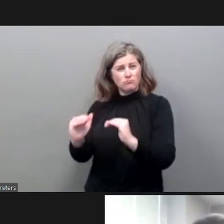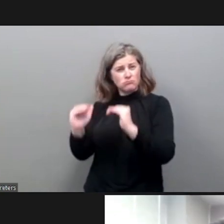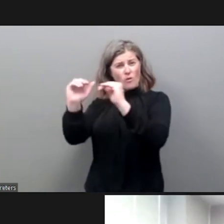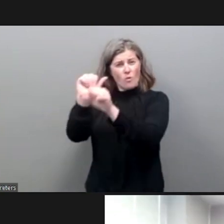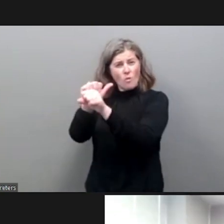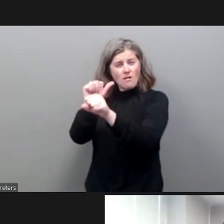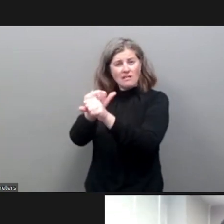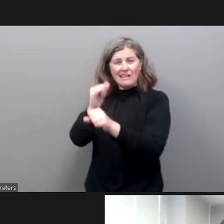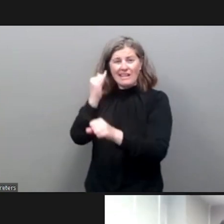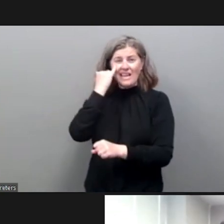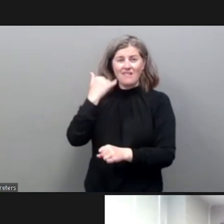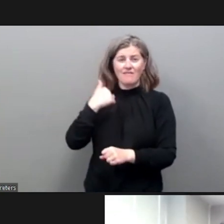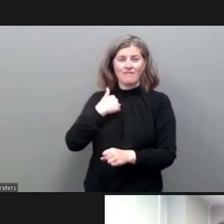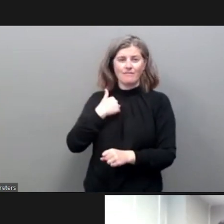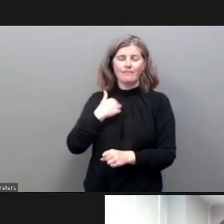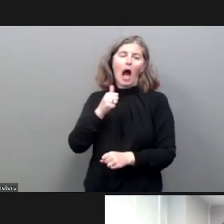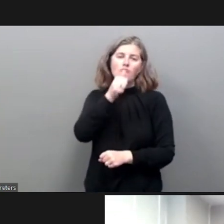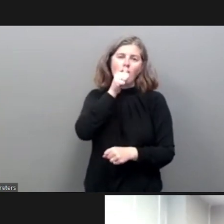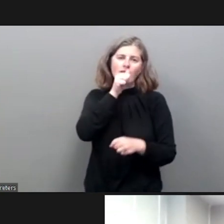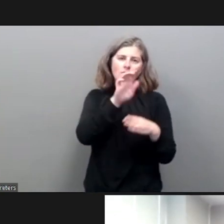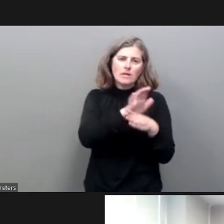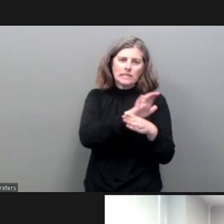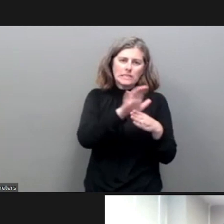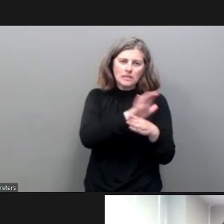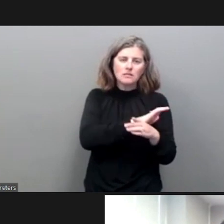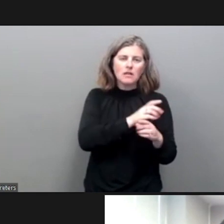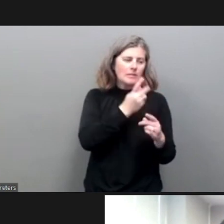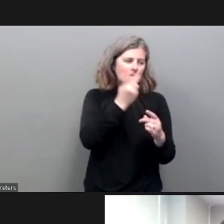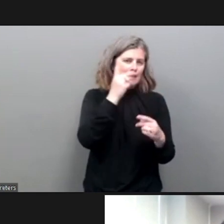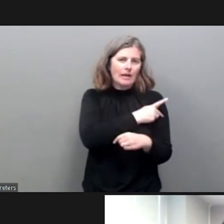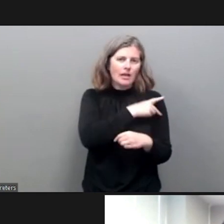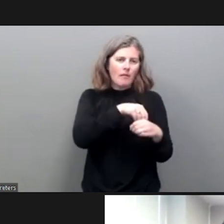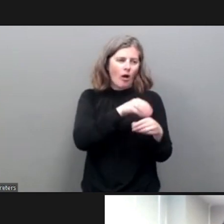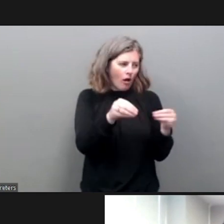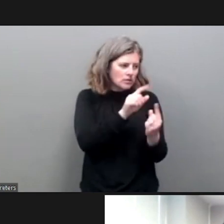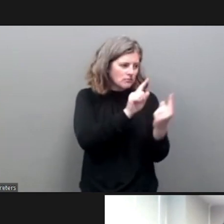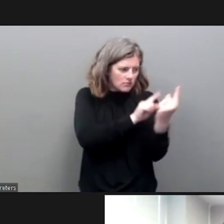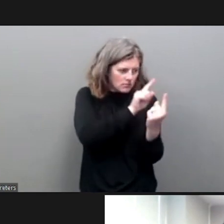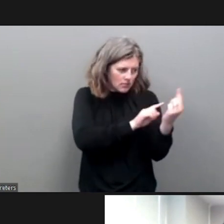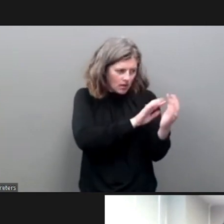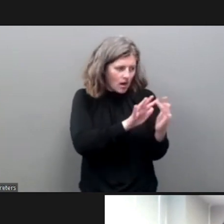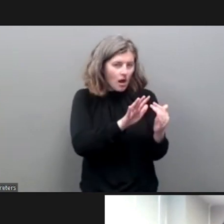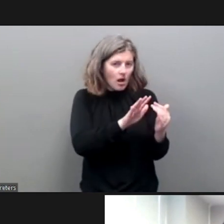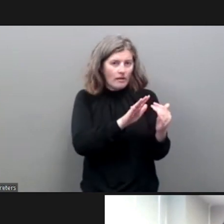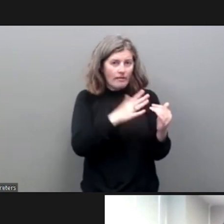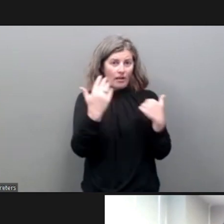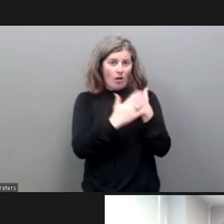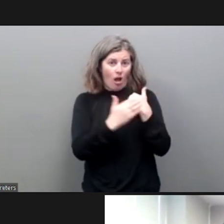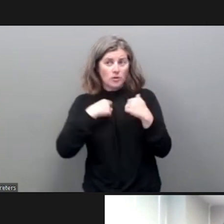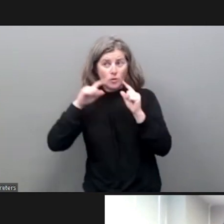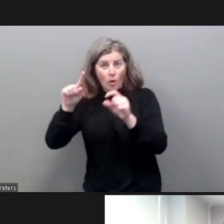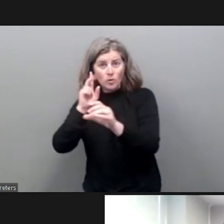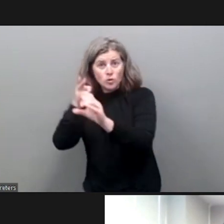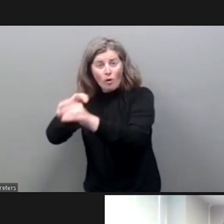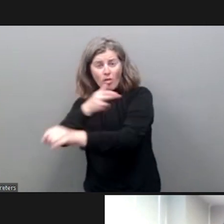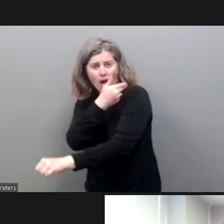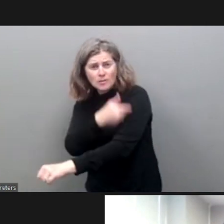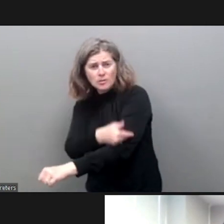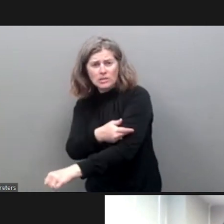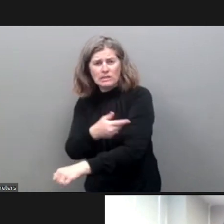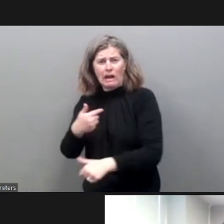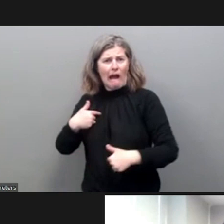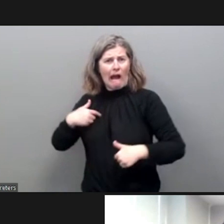if I were in private practice, for example, seeing patients in my office and got called to come work in the hospital where I haven't